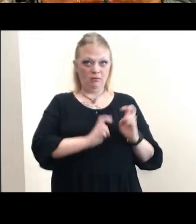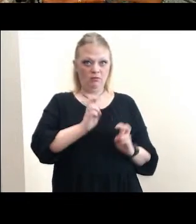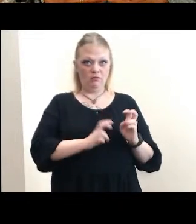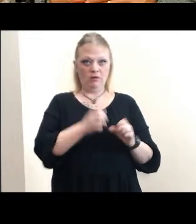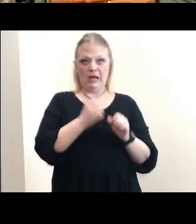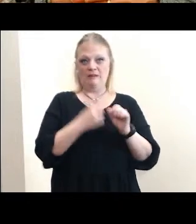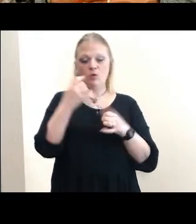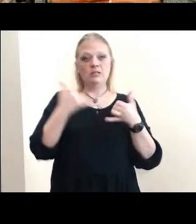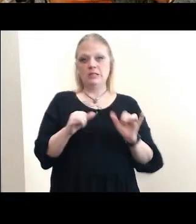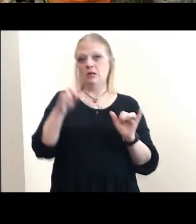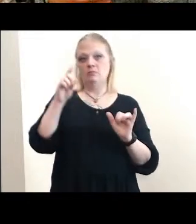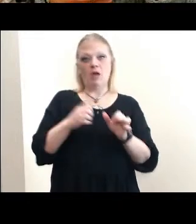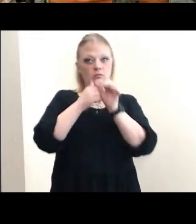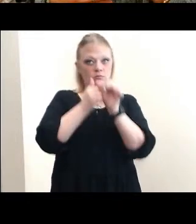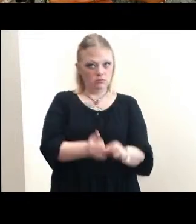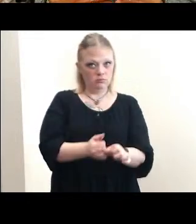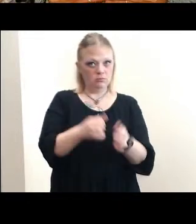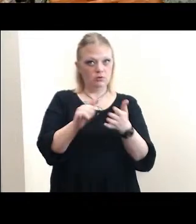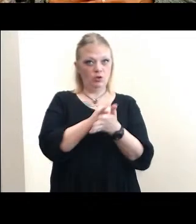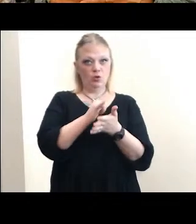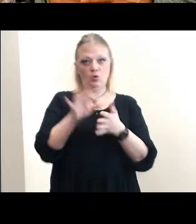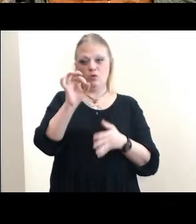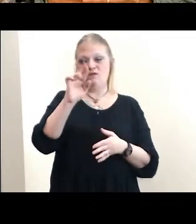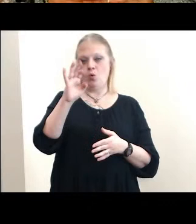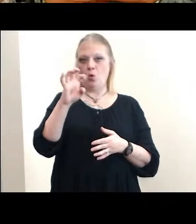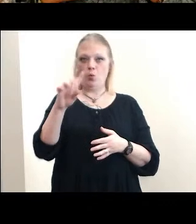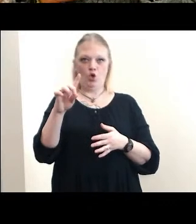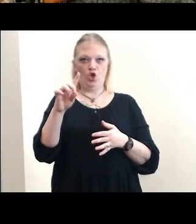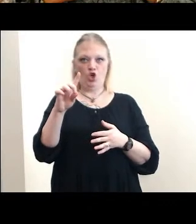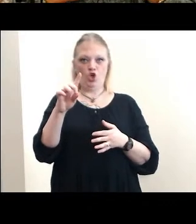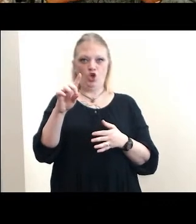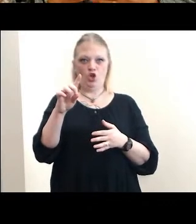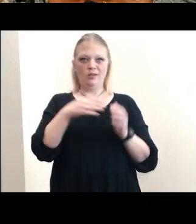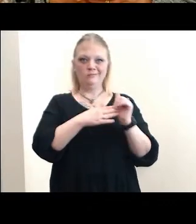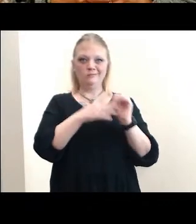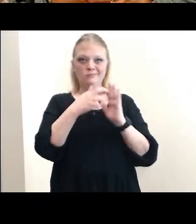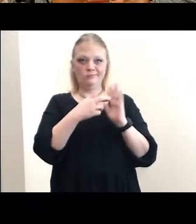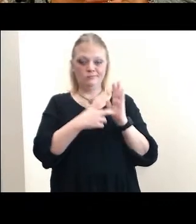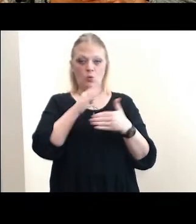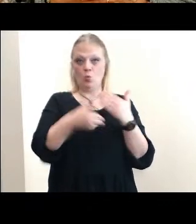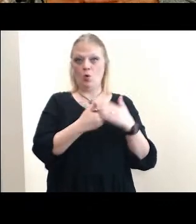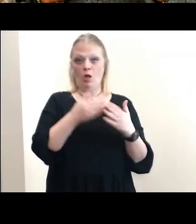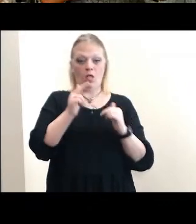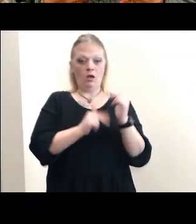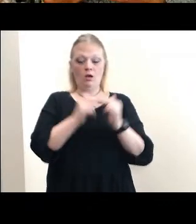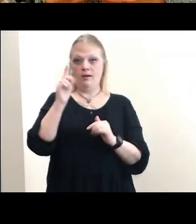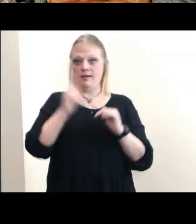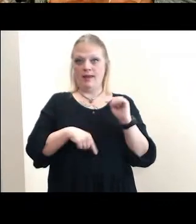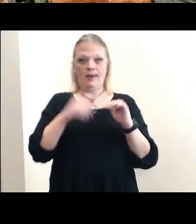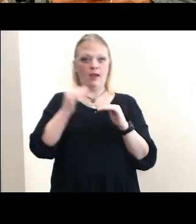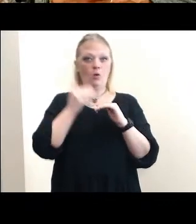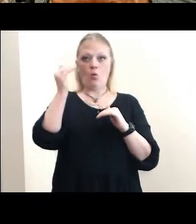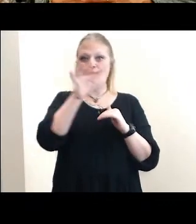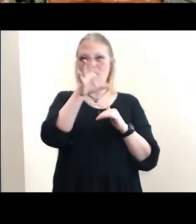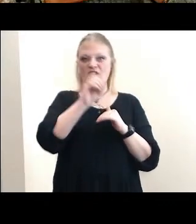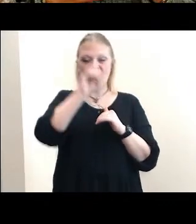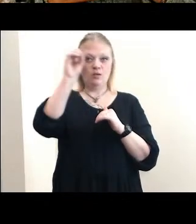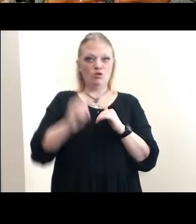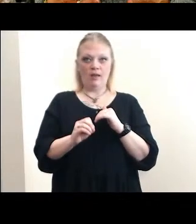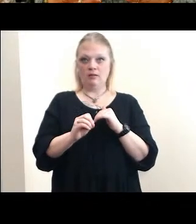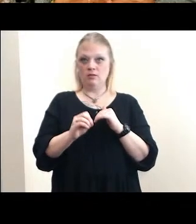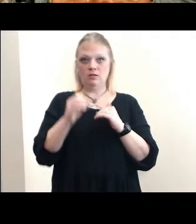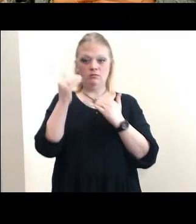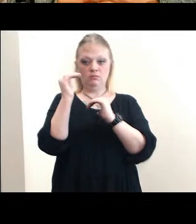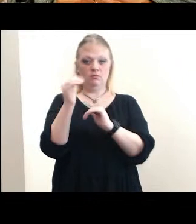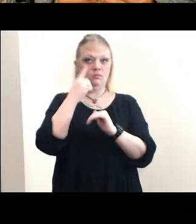Everybody still has to adhere to the New York Forward guidelines, so all facilities cannot exceed 50% of their capacity